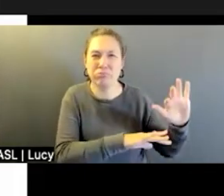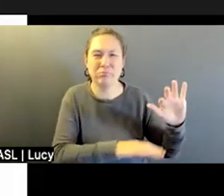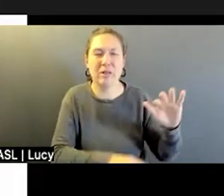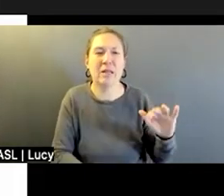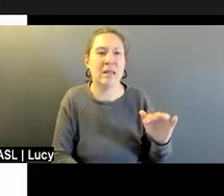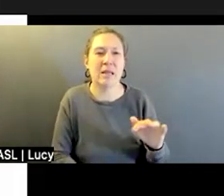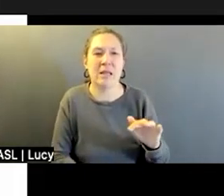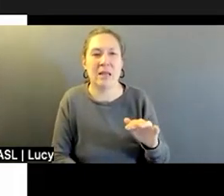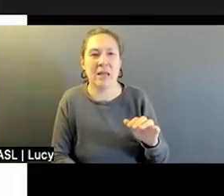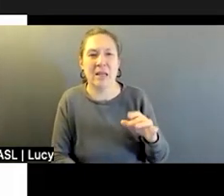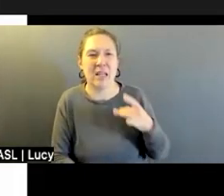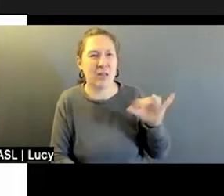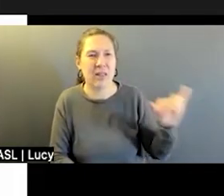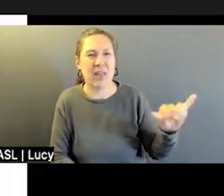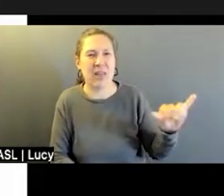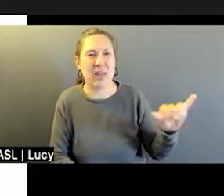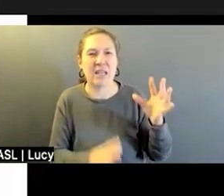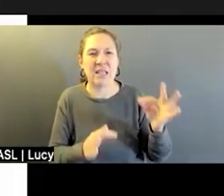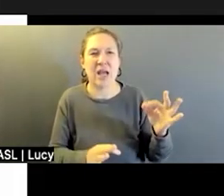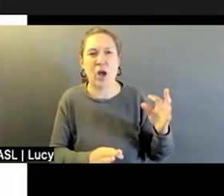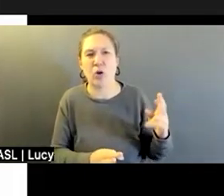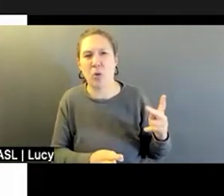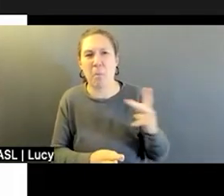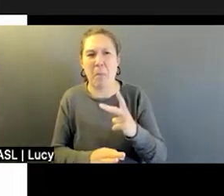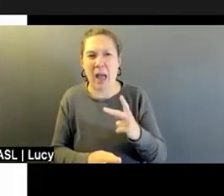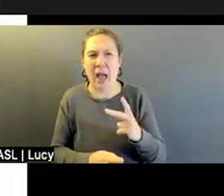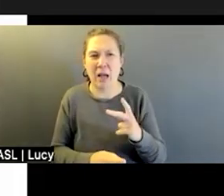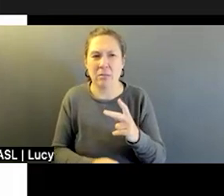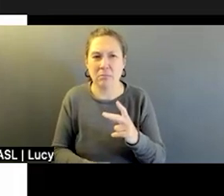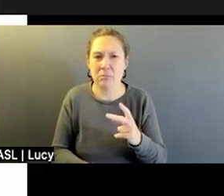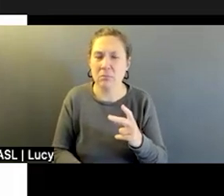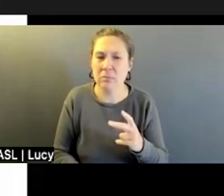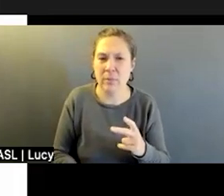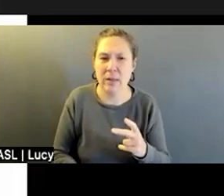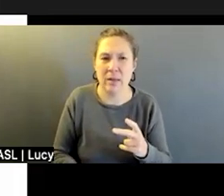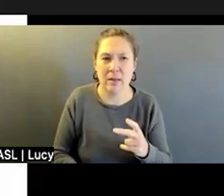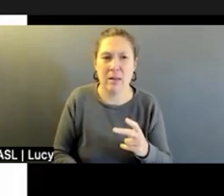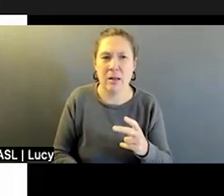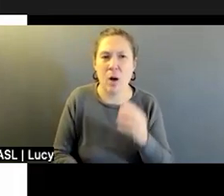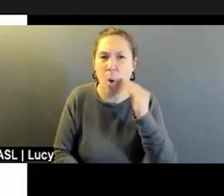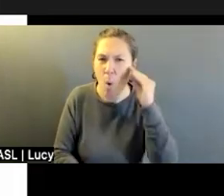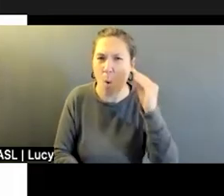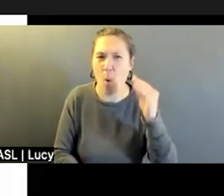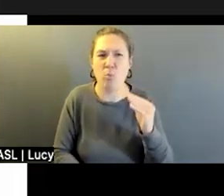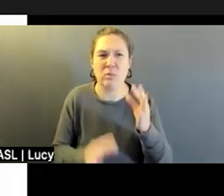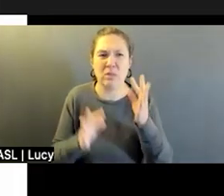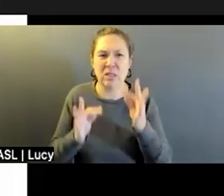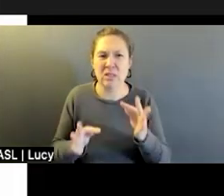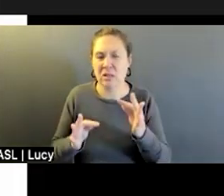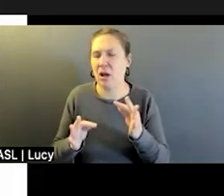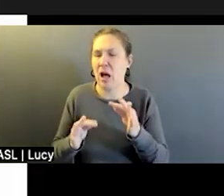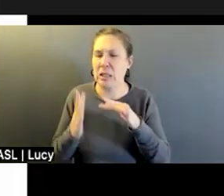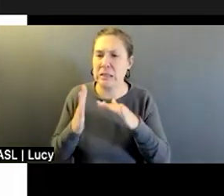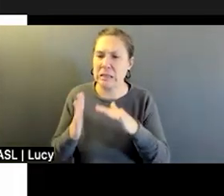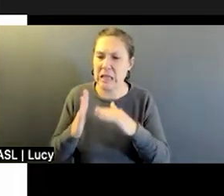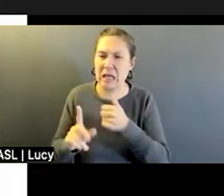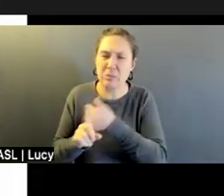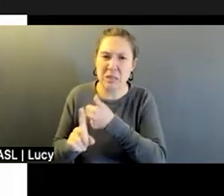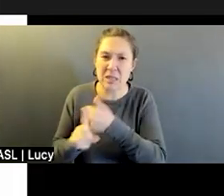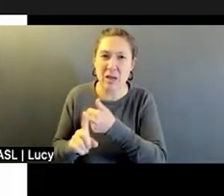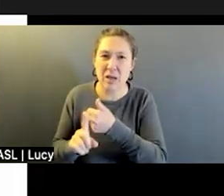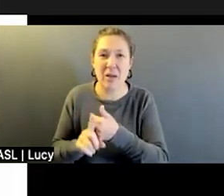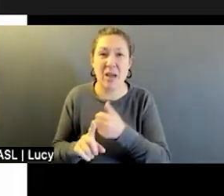he went back to Thurston and just went on to study by himself, with people reading aloud for